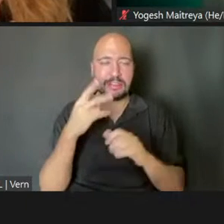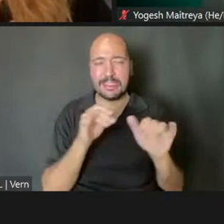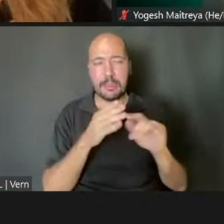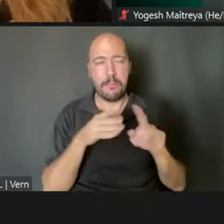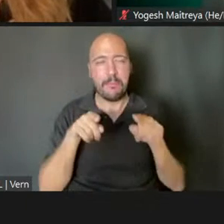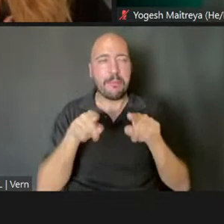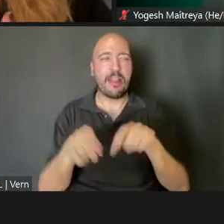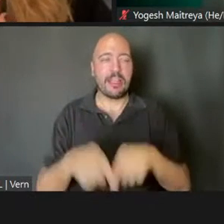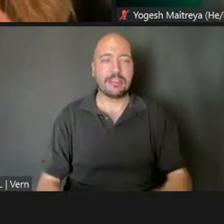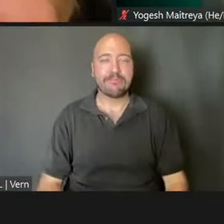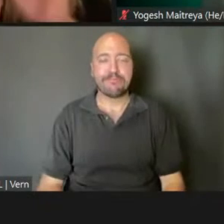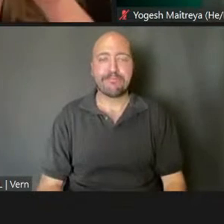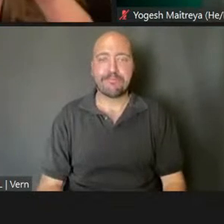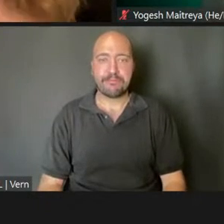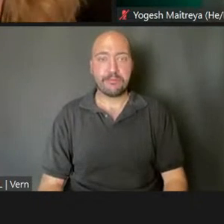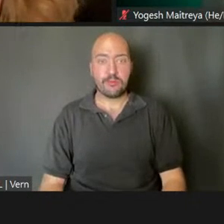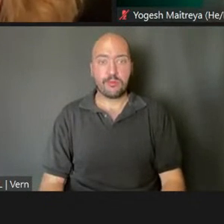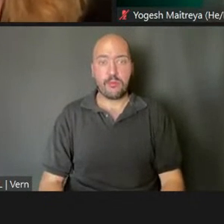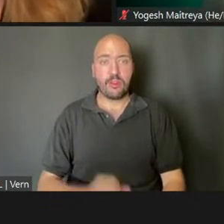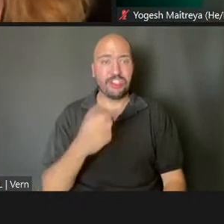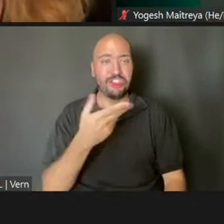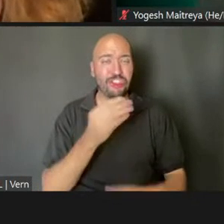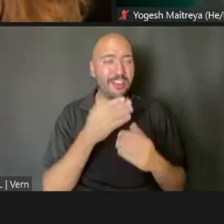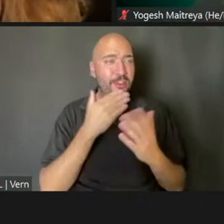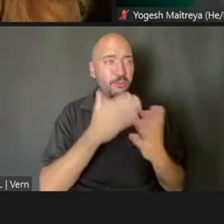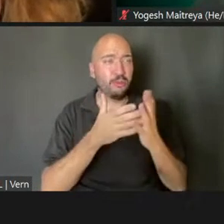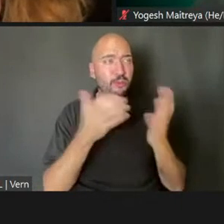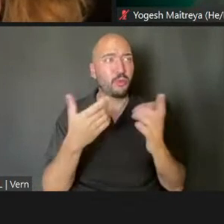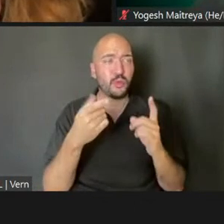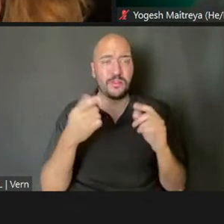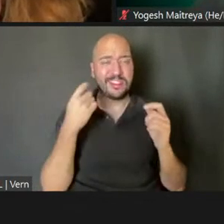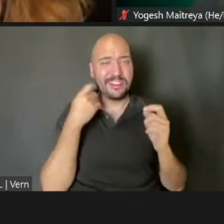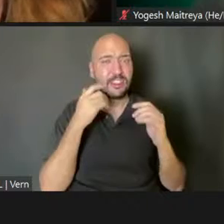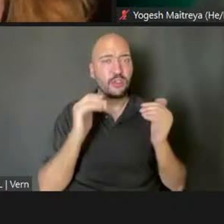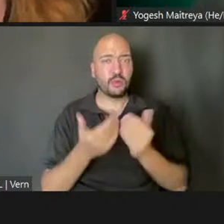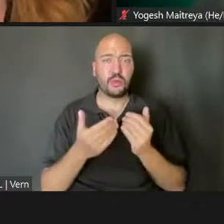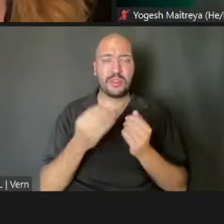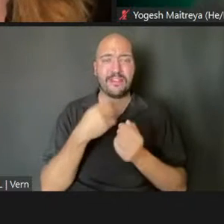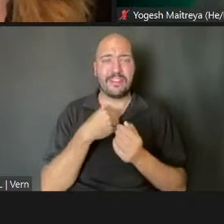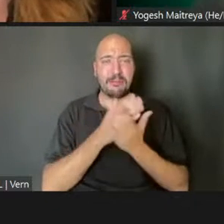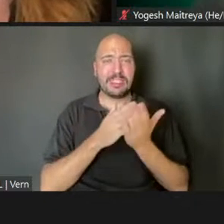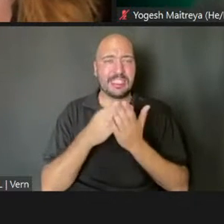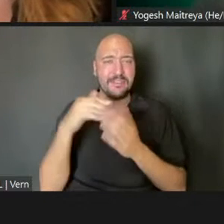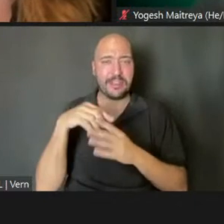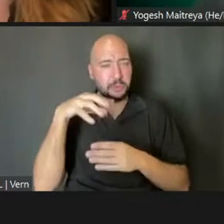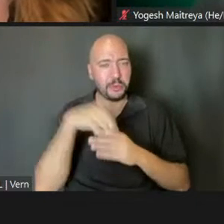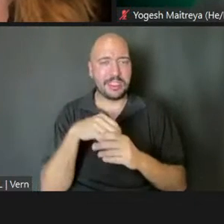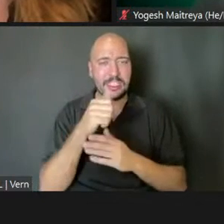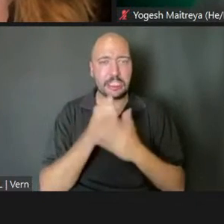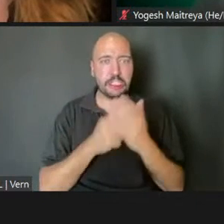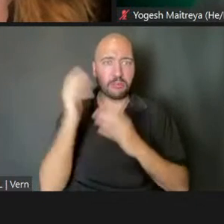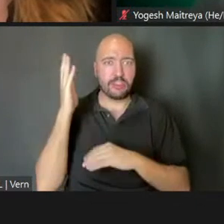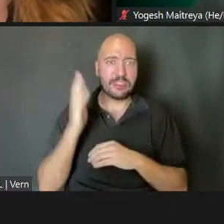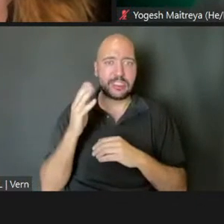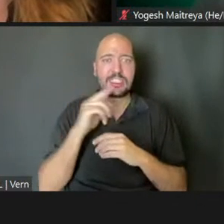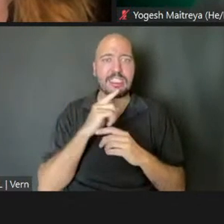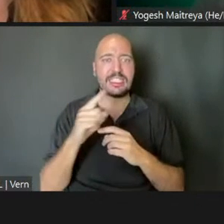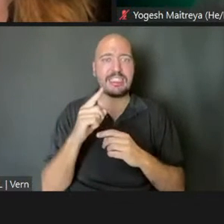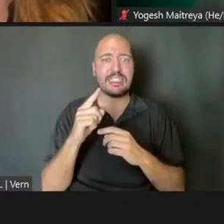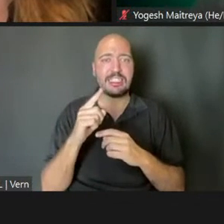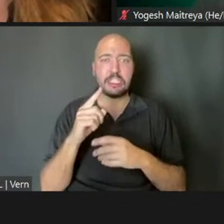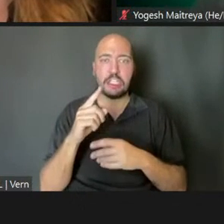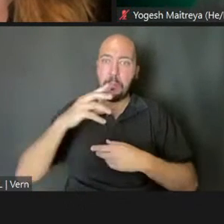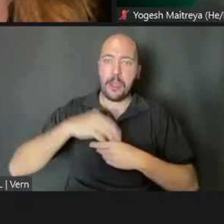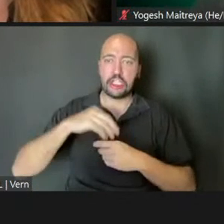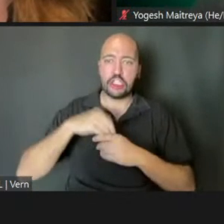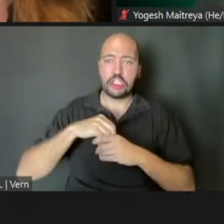Shawn, thank you so much. In a way, what you've introduced, and there were elements of this in each presentation, is a